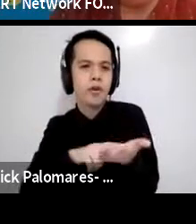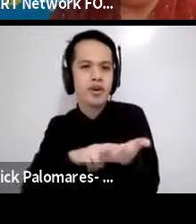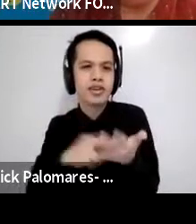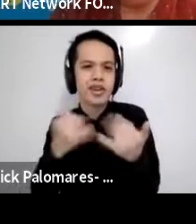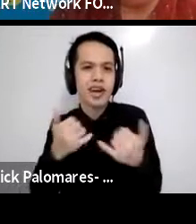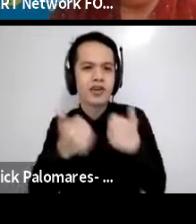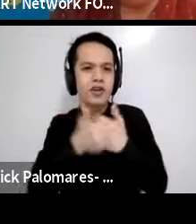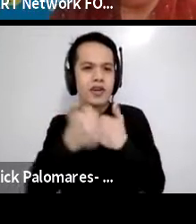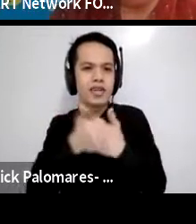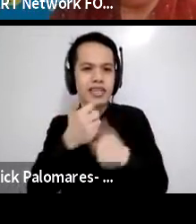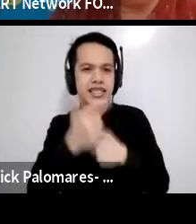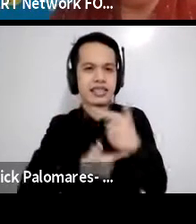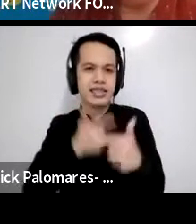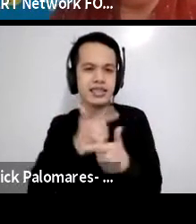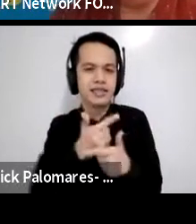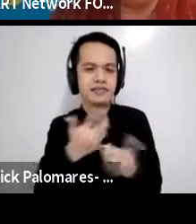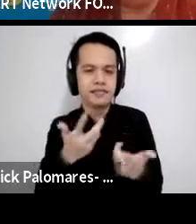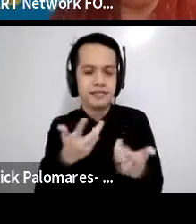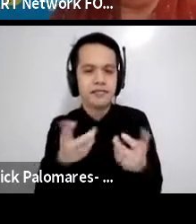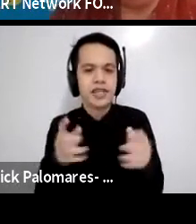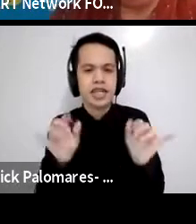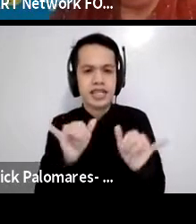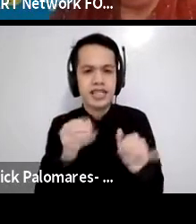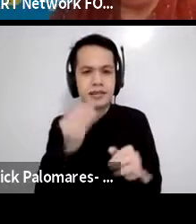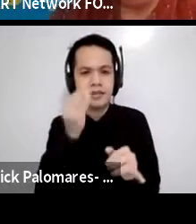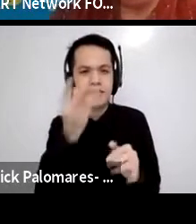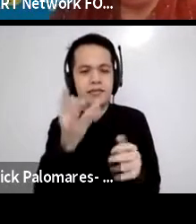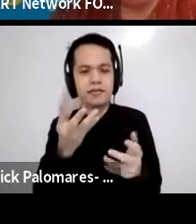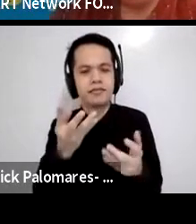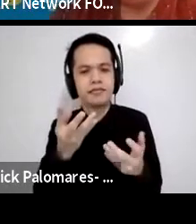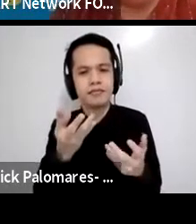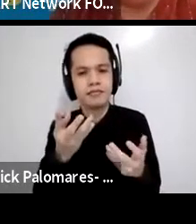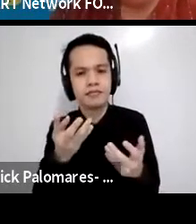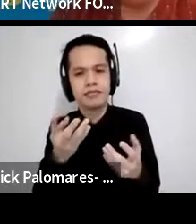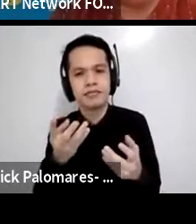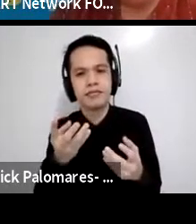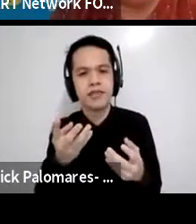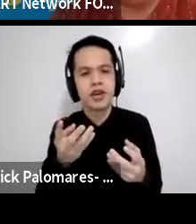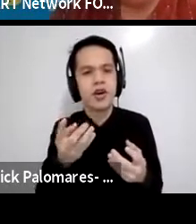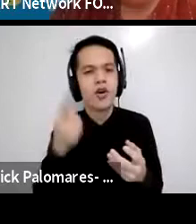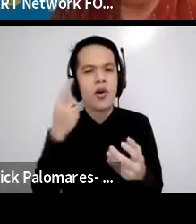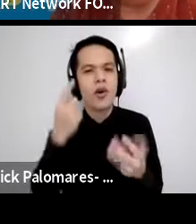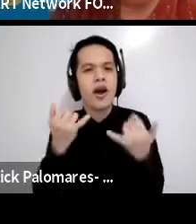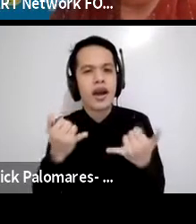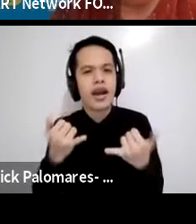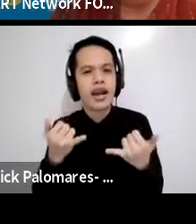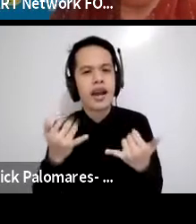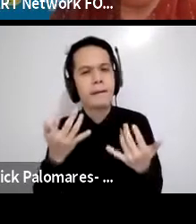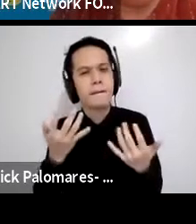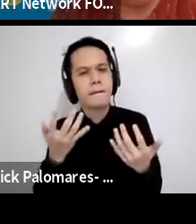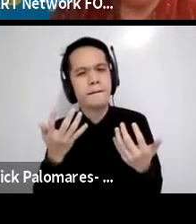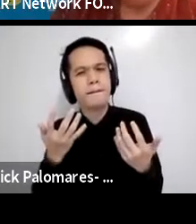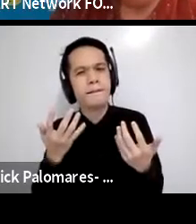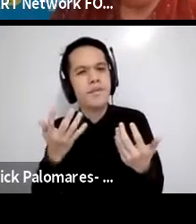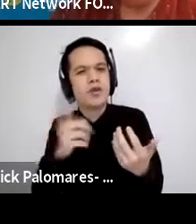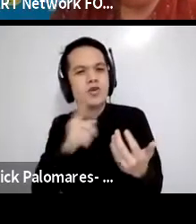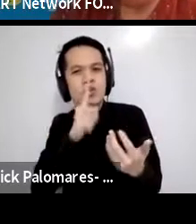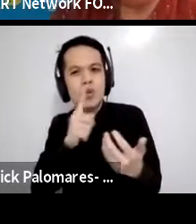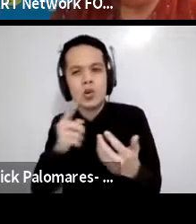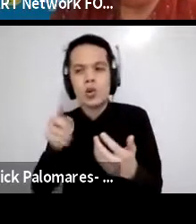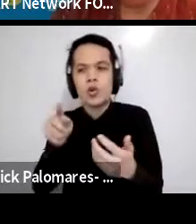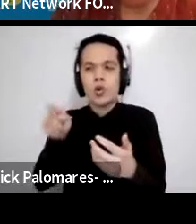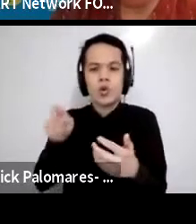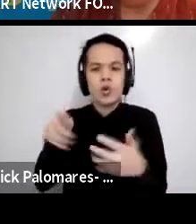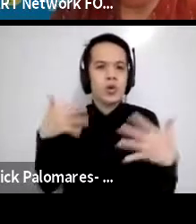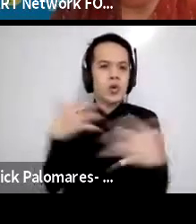risk. And it also mentions on a potential real threat, of